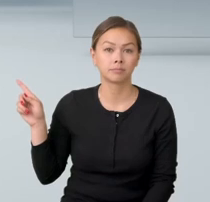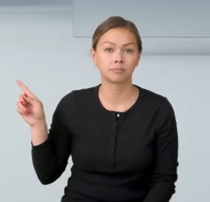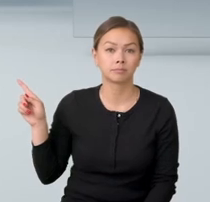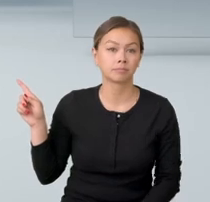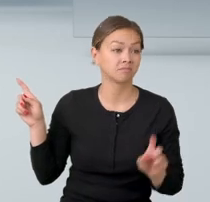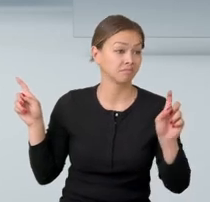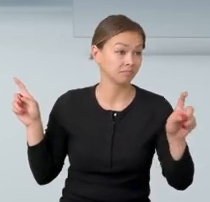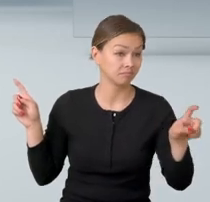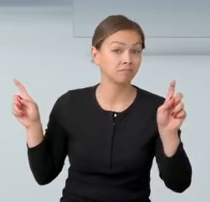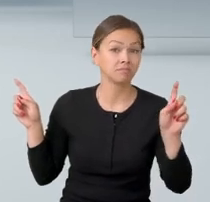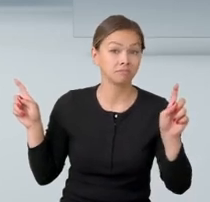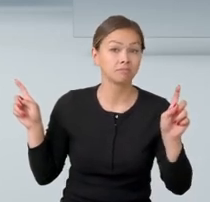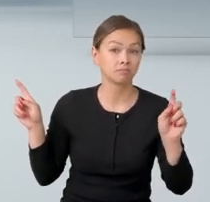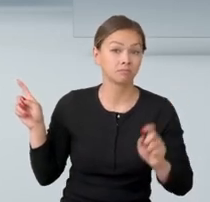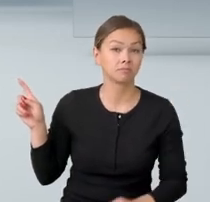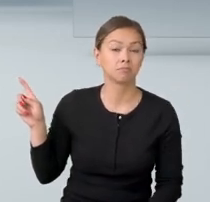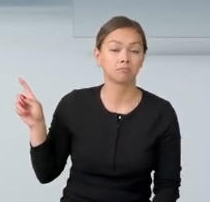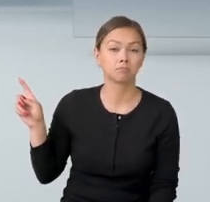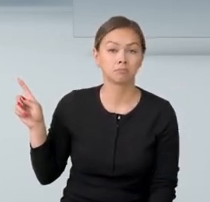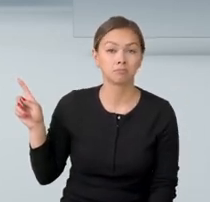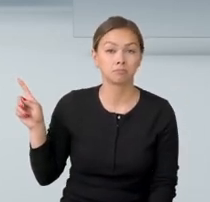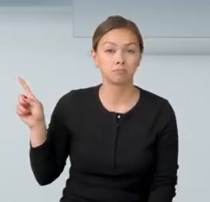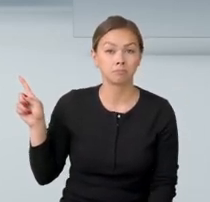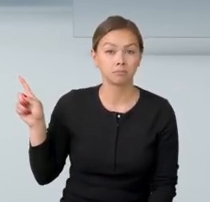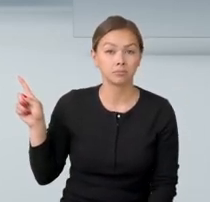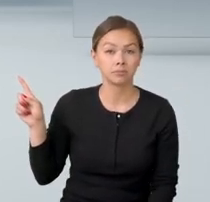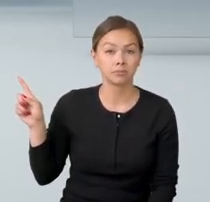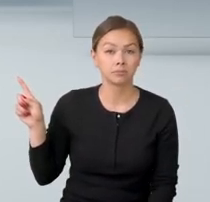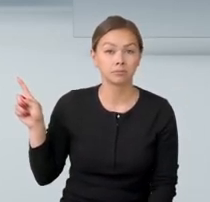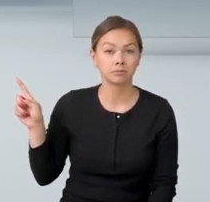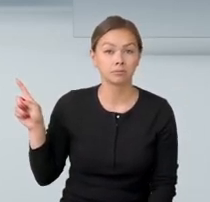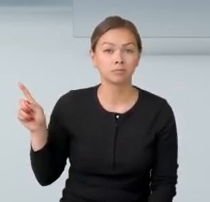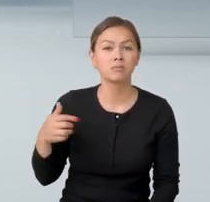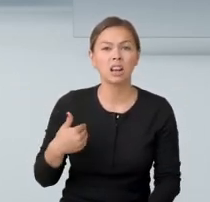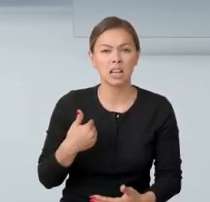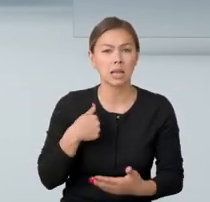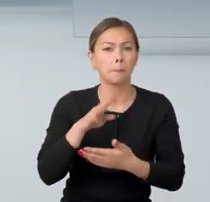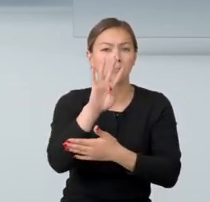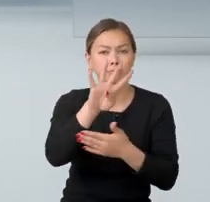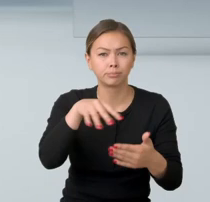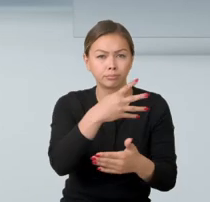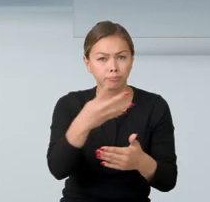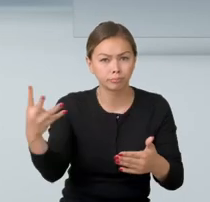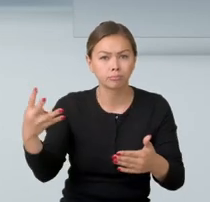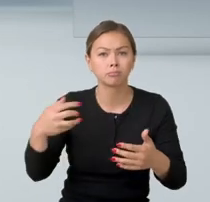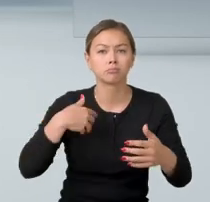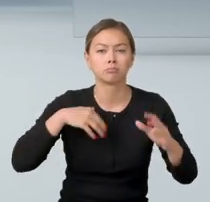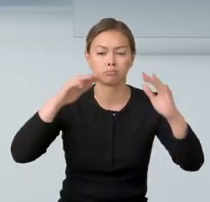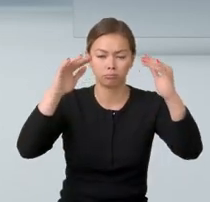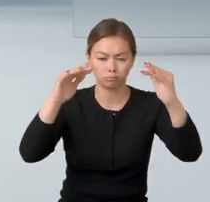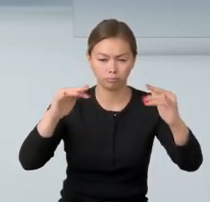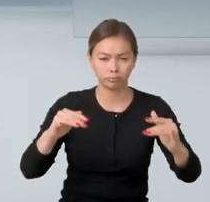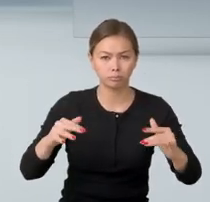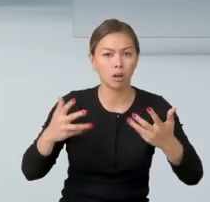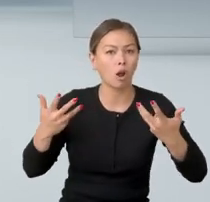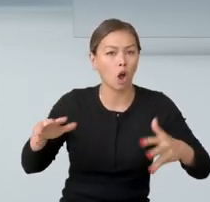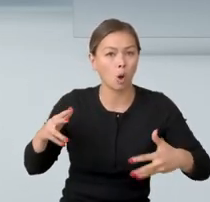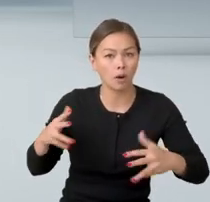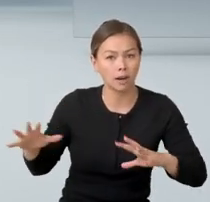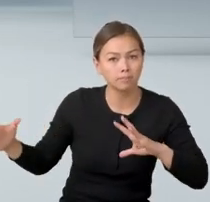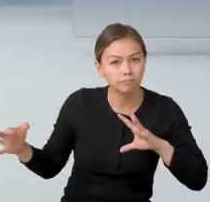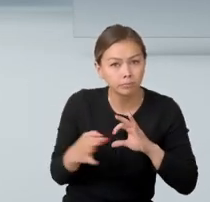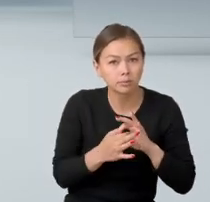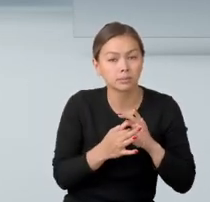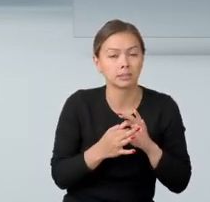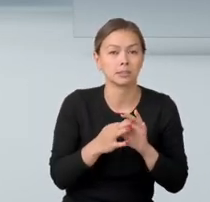it so after clicking on it as you can see I already have some tables that